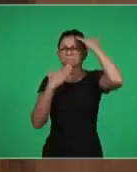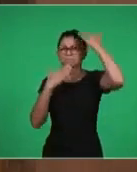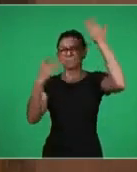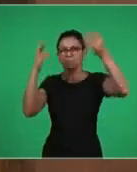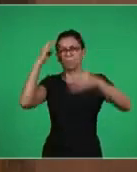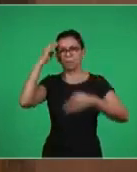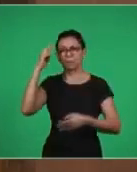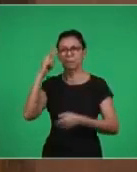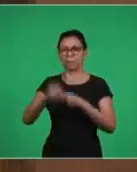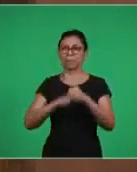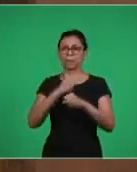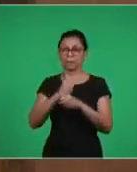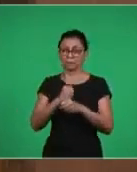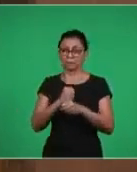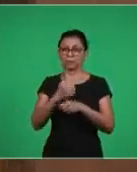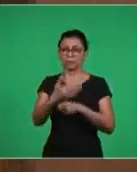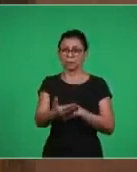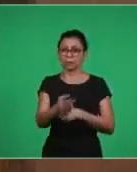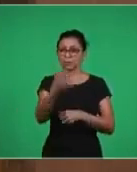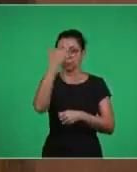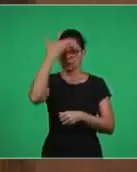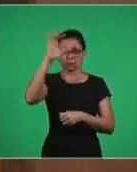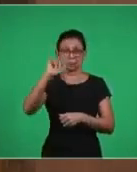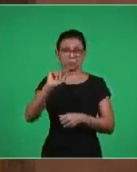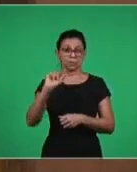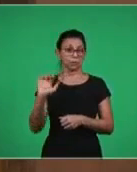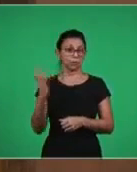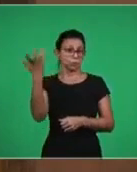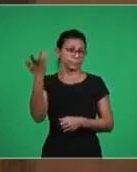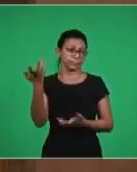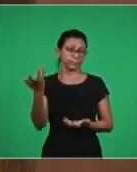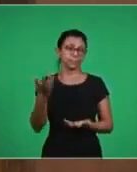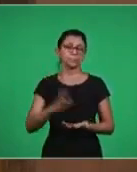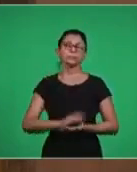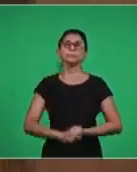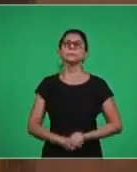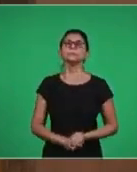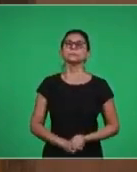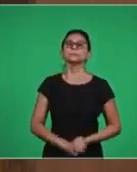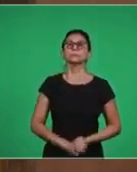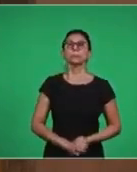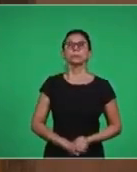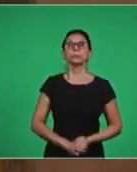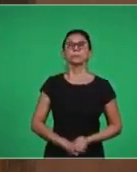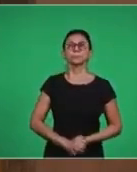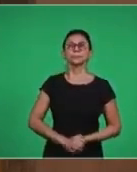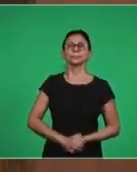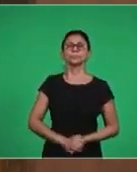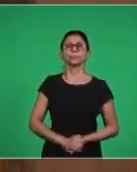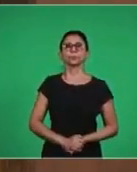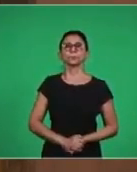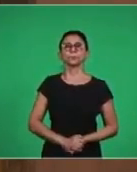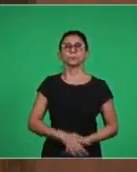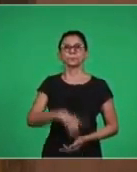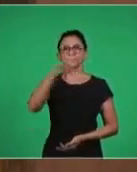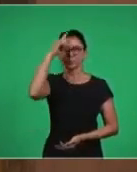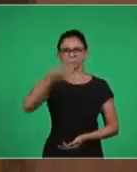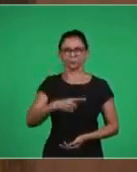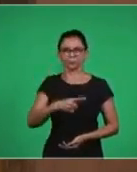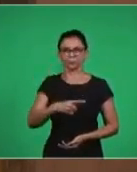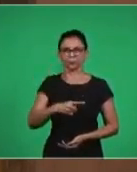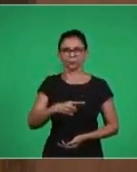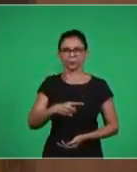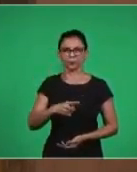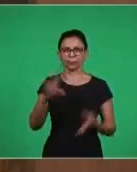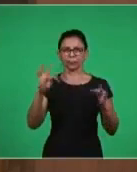what is important. No one knows what awaits us in the new year, so it is determined. A